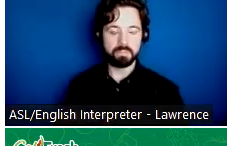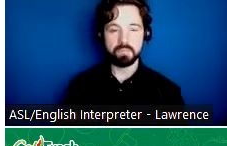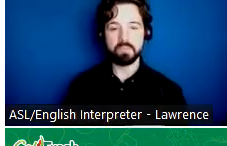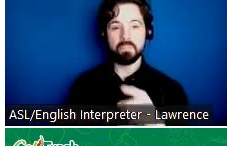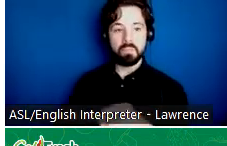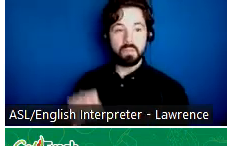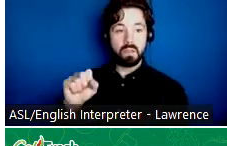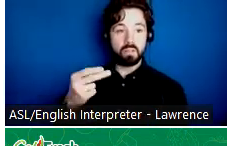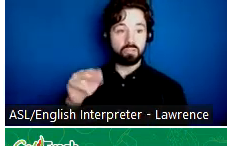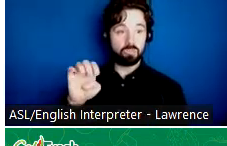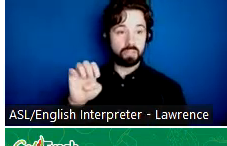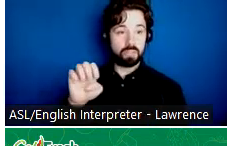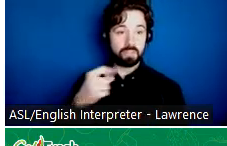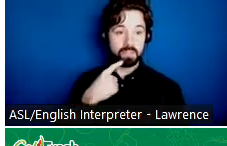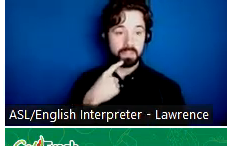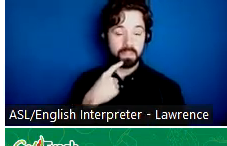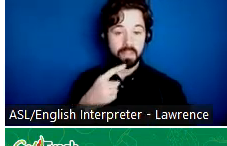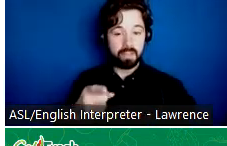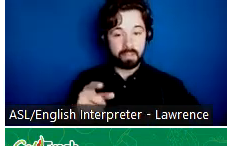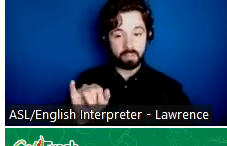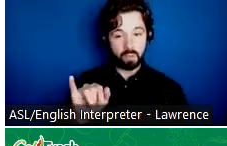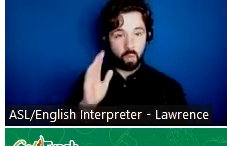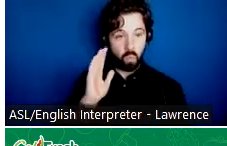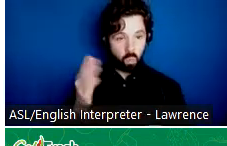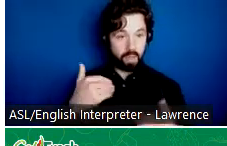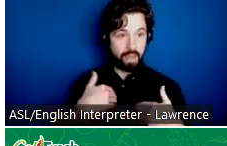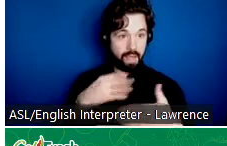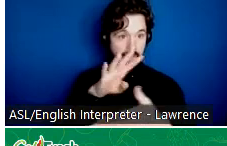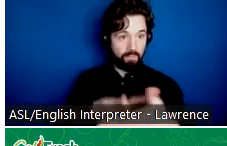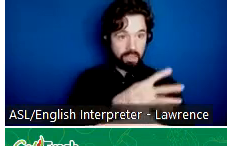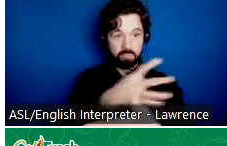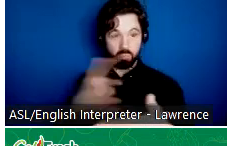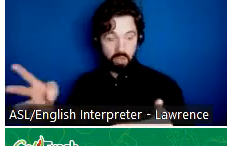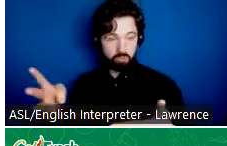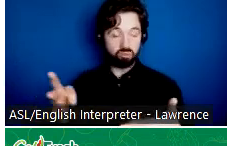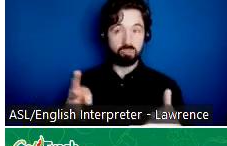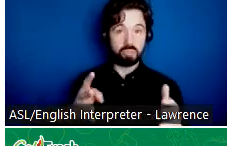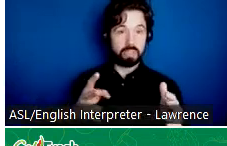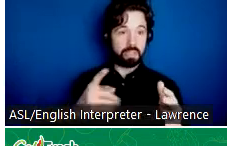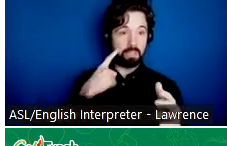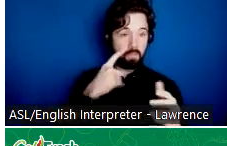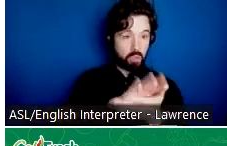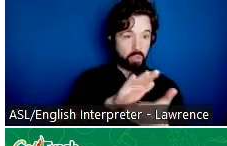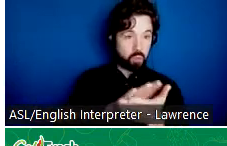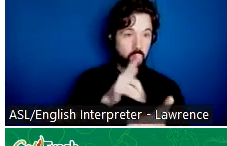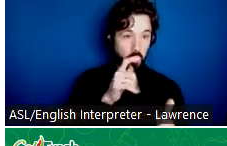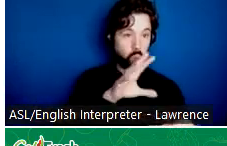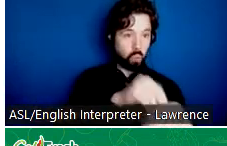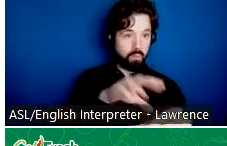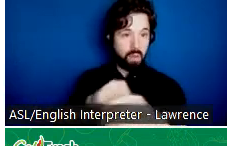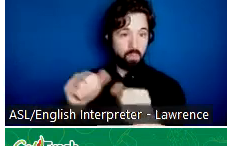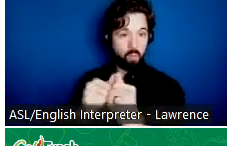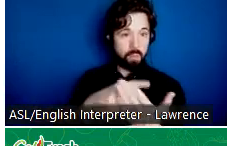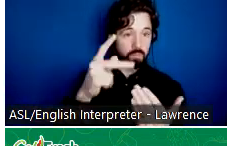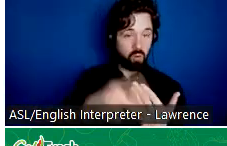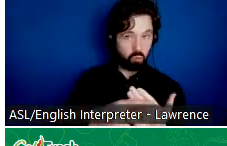a list of schools and their online alt income forms that statewide advocates can use? So we'll actually take this one